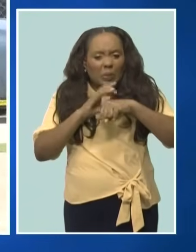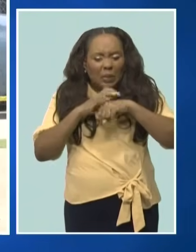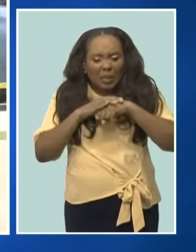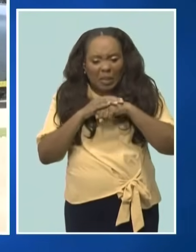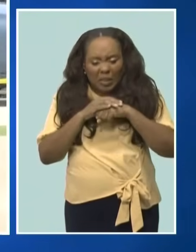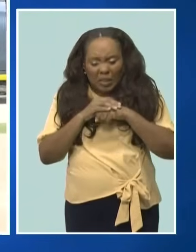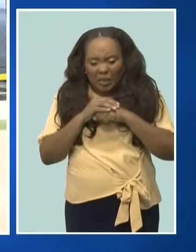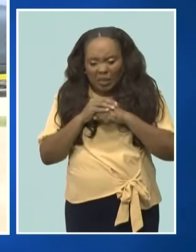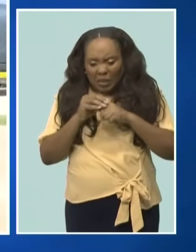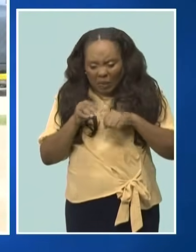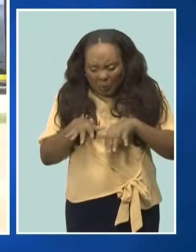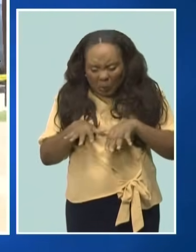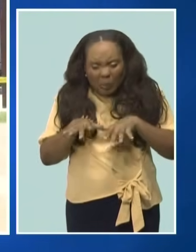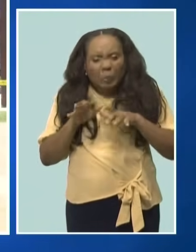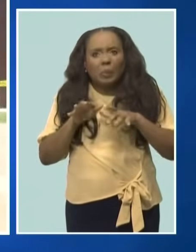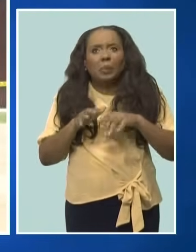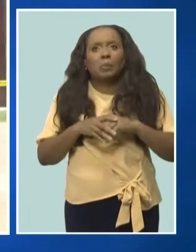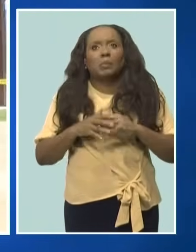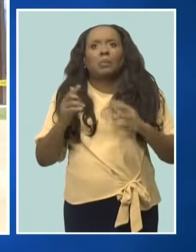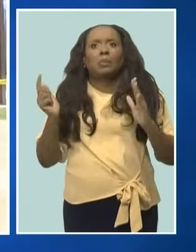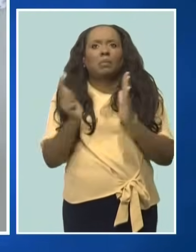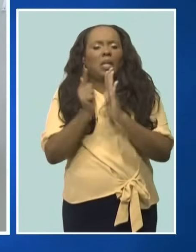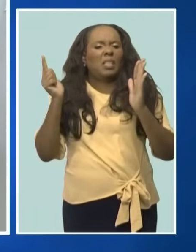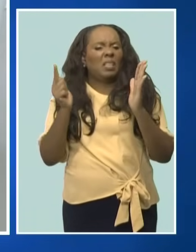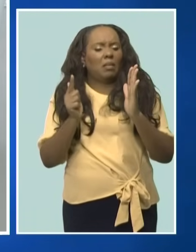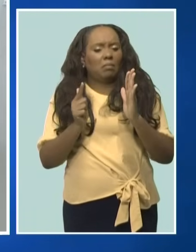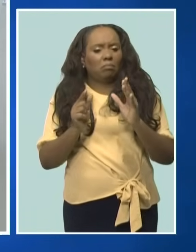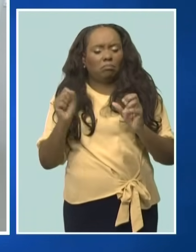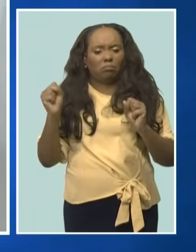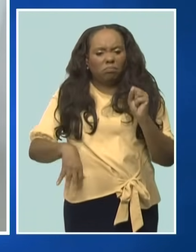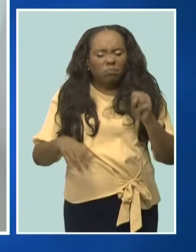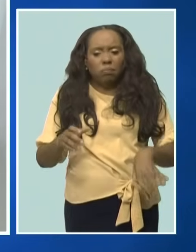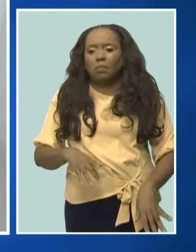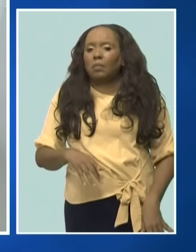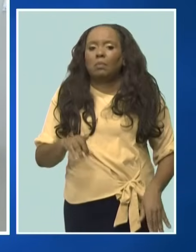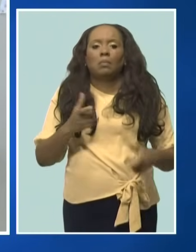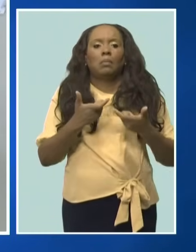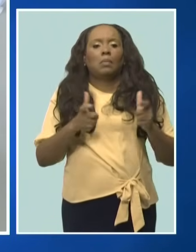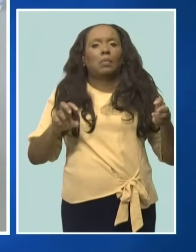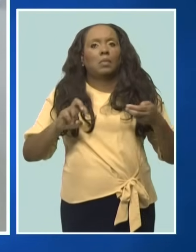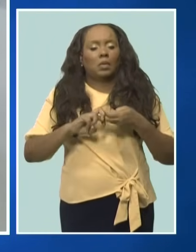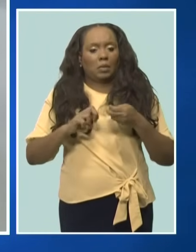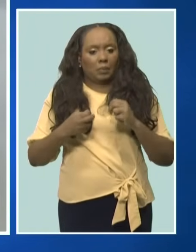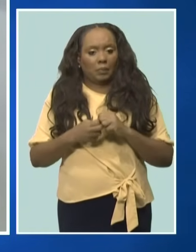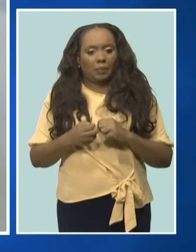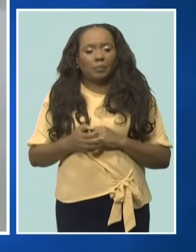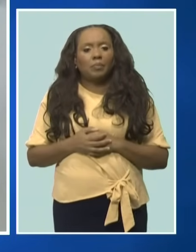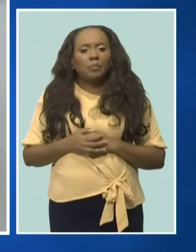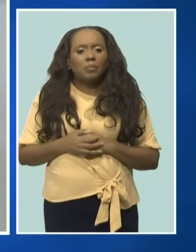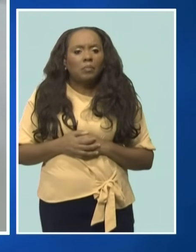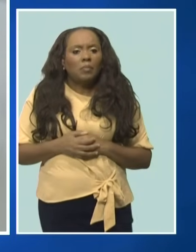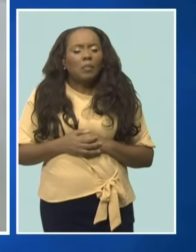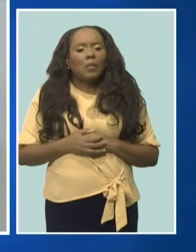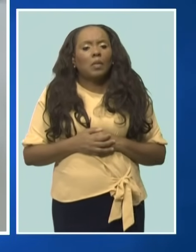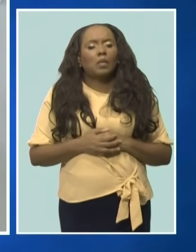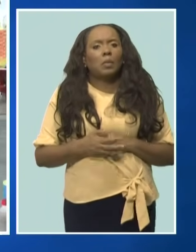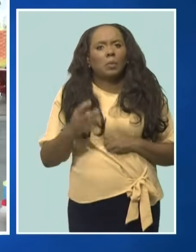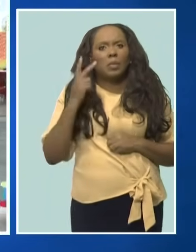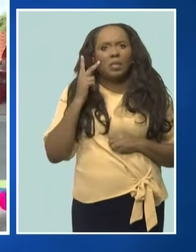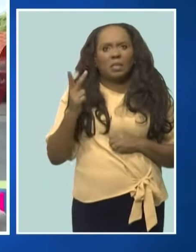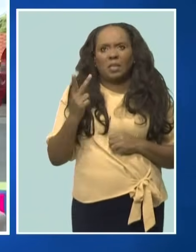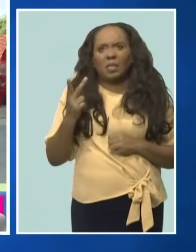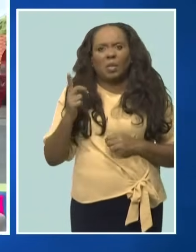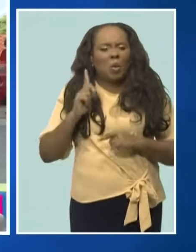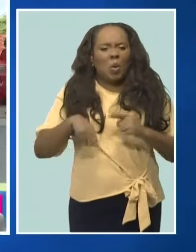So illegal dumping really contributes to that problem, not only in that the containers are around and they catch water when we